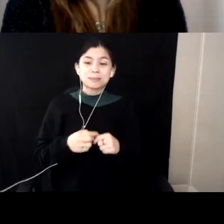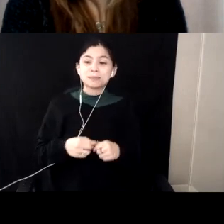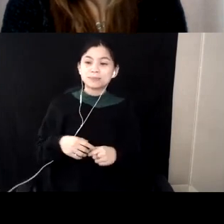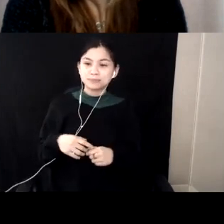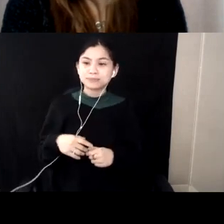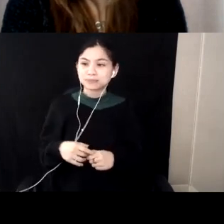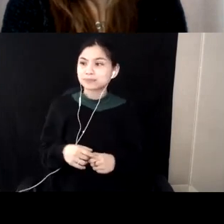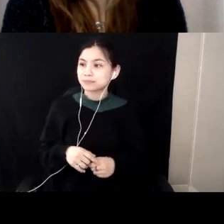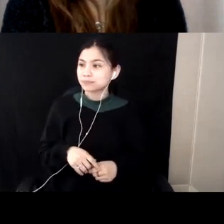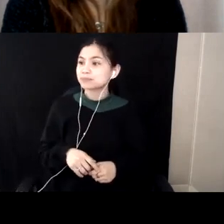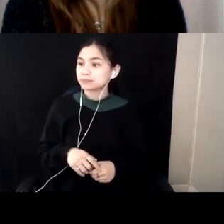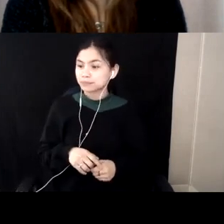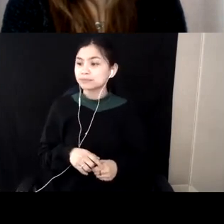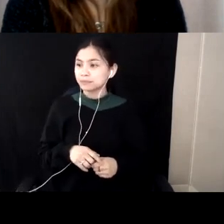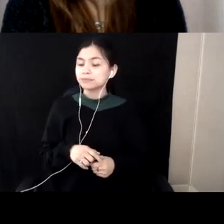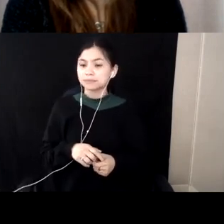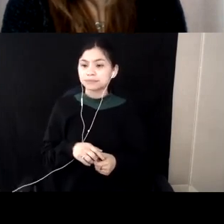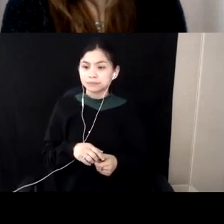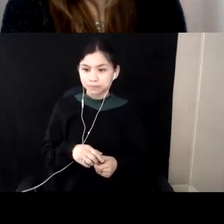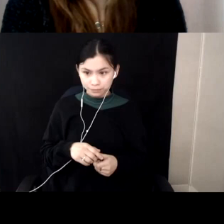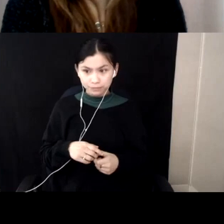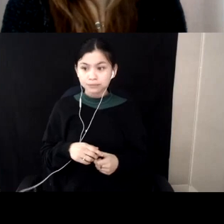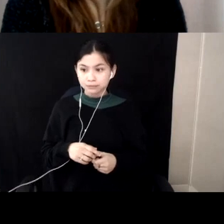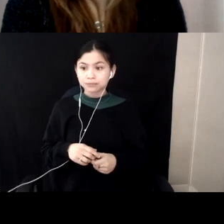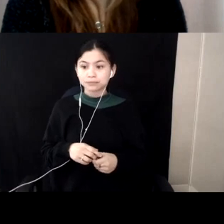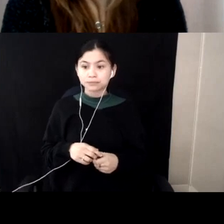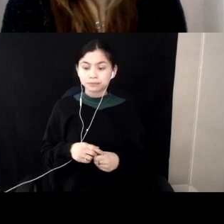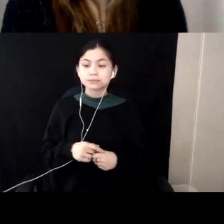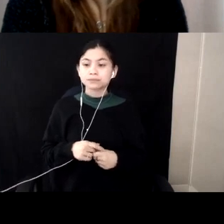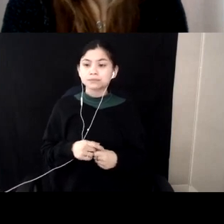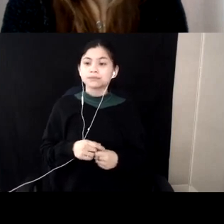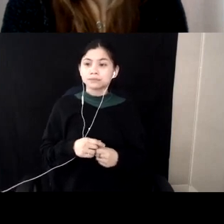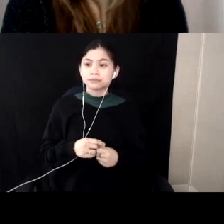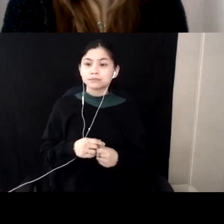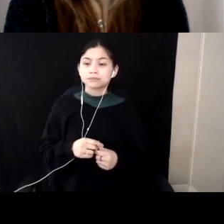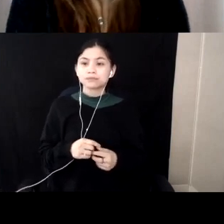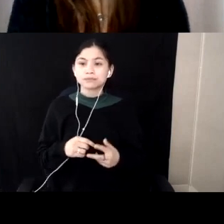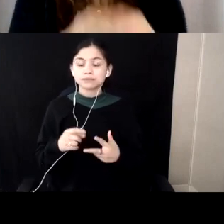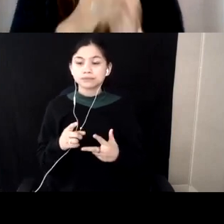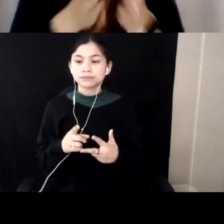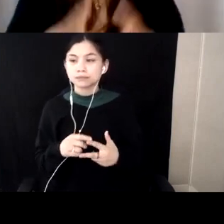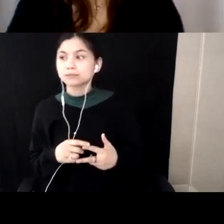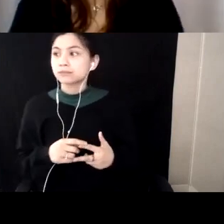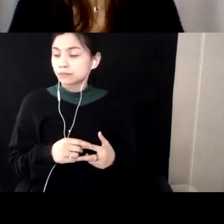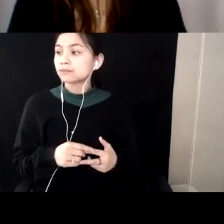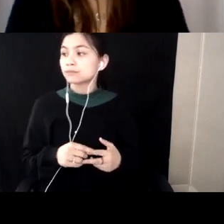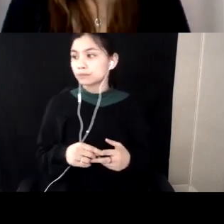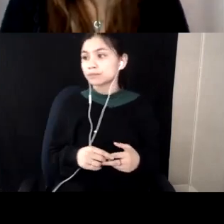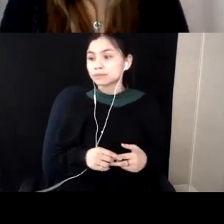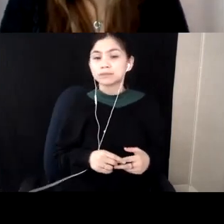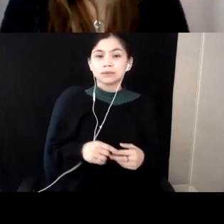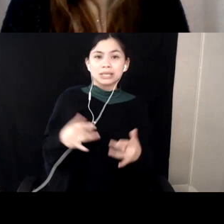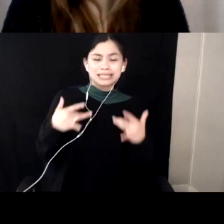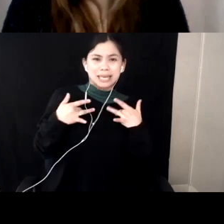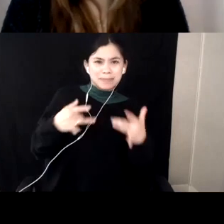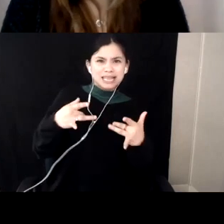this can lead to confusion, disorientation, and a sense of non-belonging. But the one that affects our Latinx youth